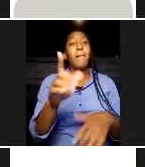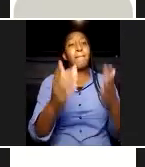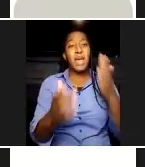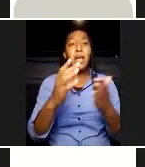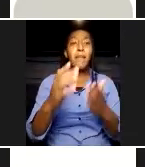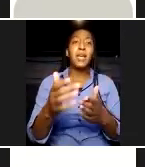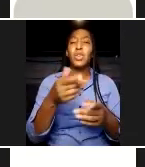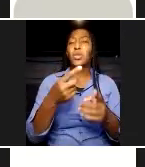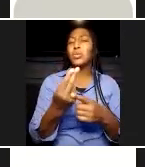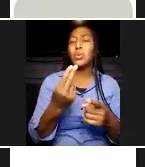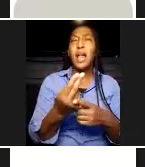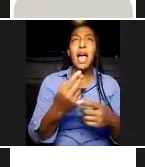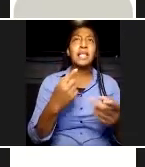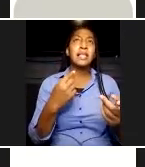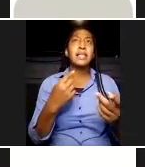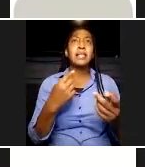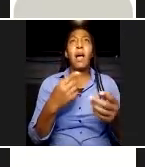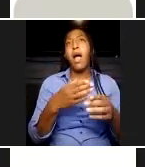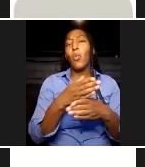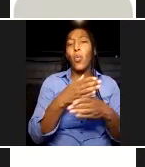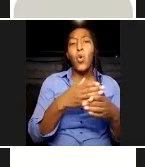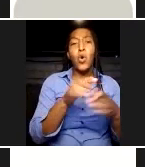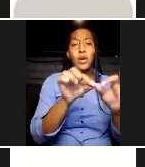metal. Okay.